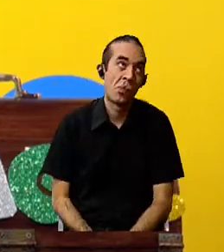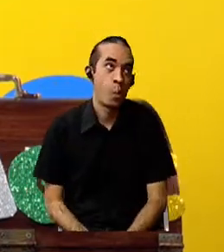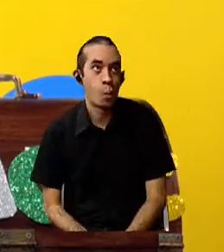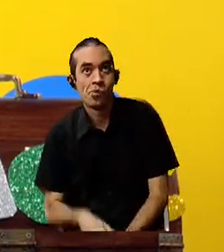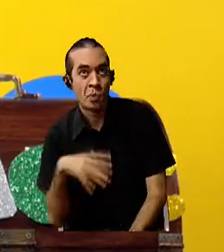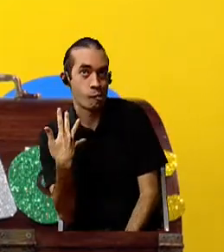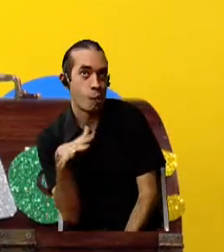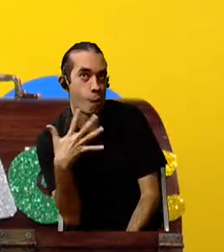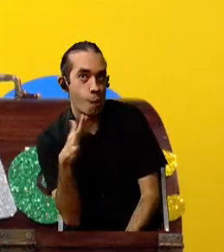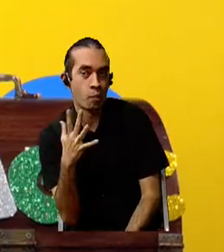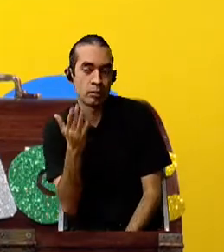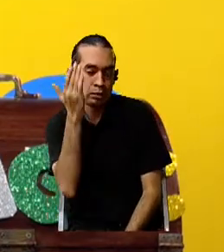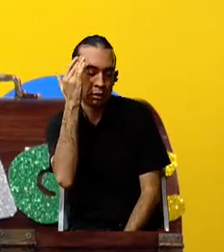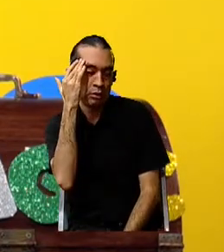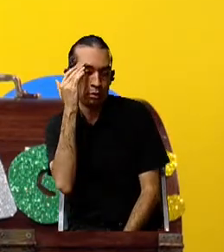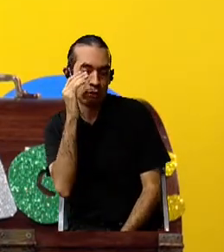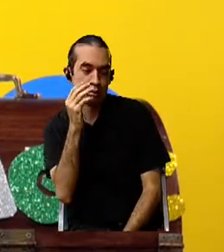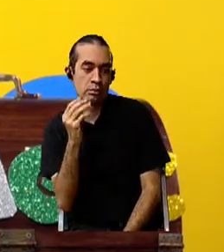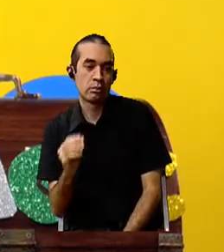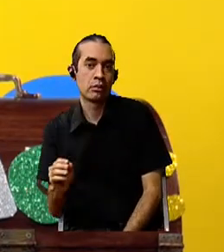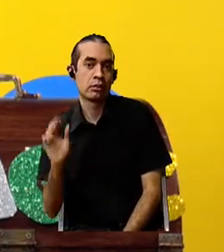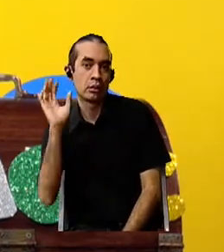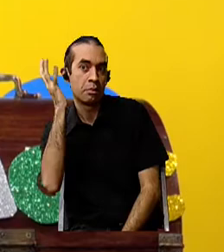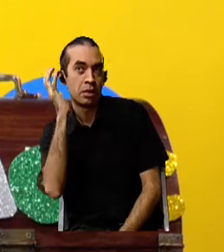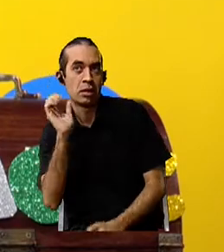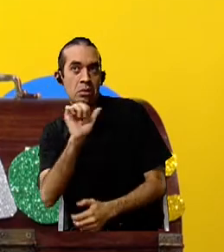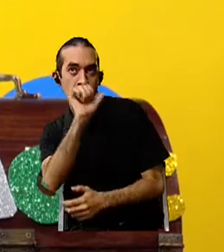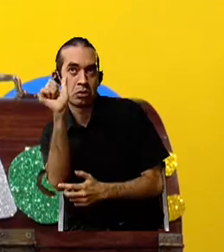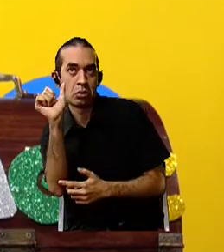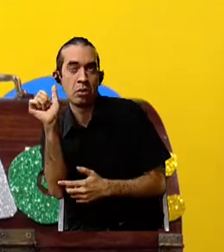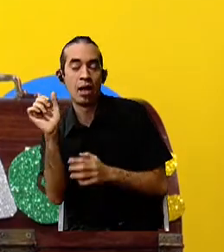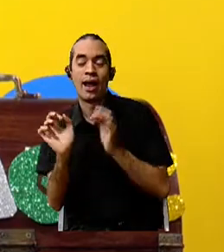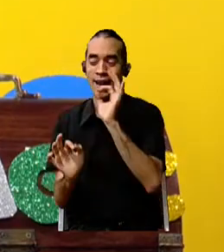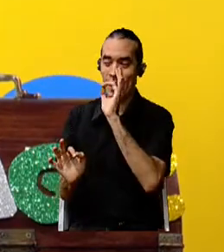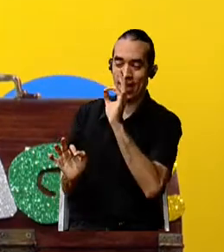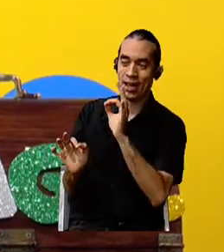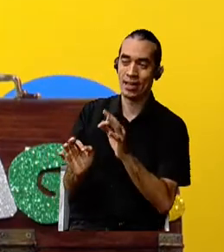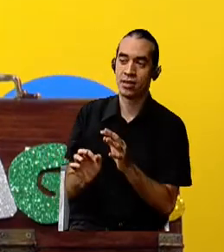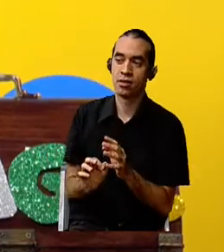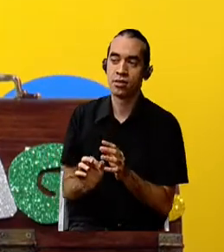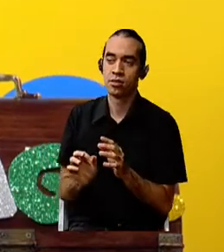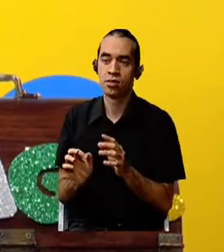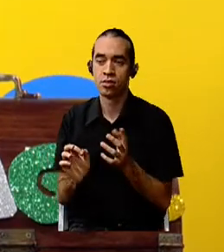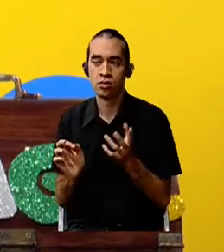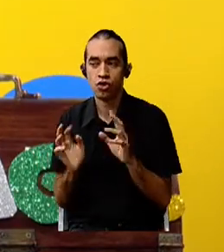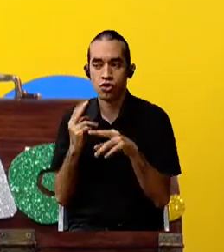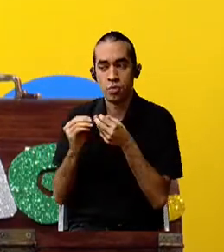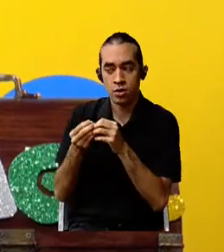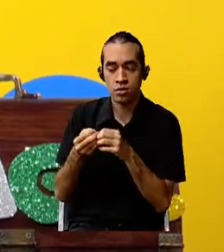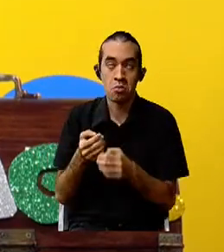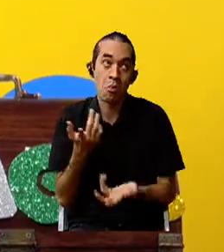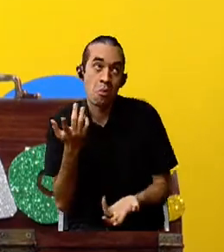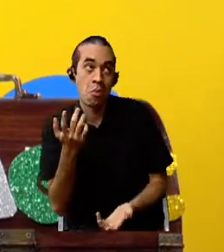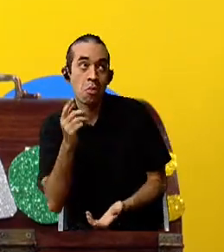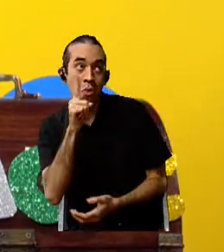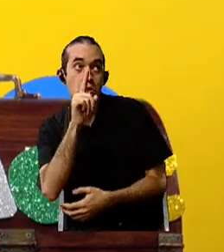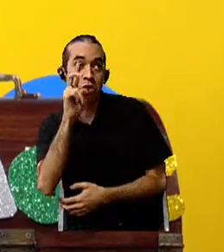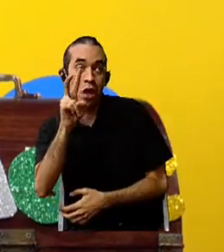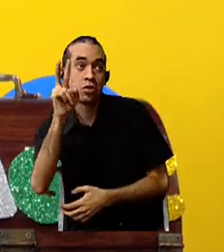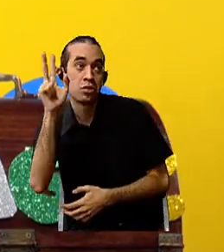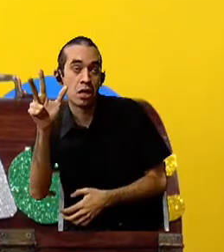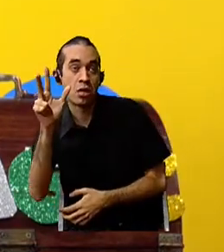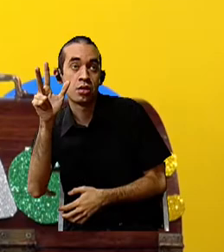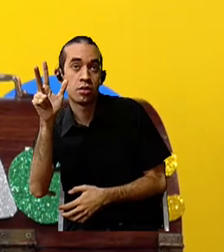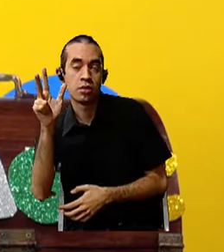Kind of. I only know yellow, blue. Very good. Those are the colors. And what about the numbers? Uno, dos,